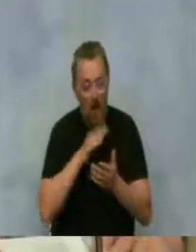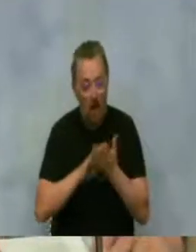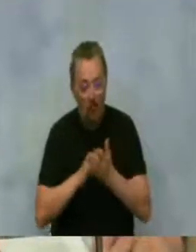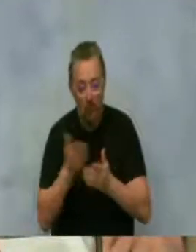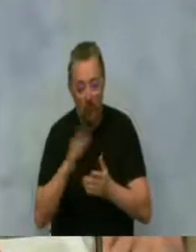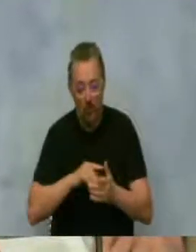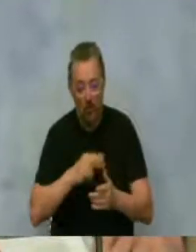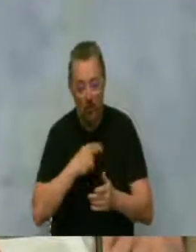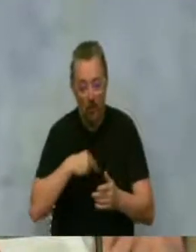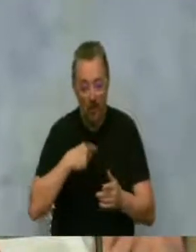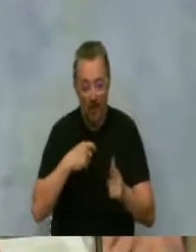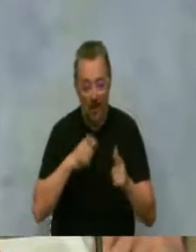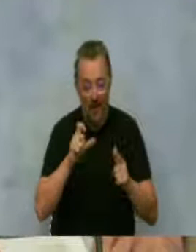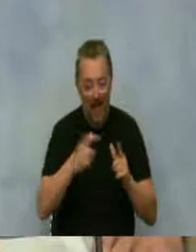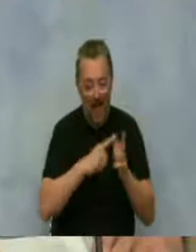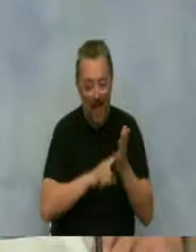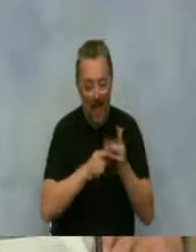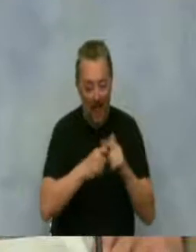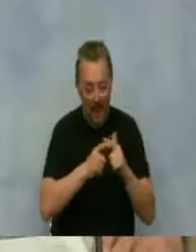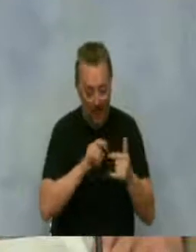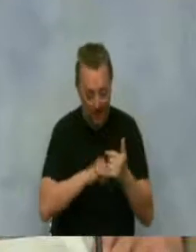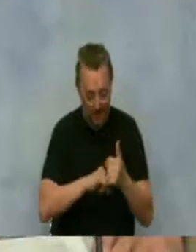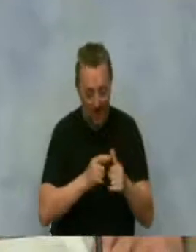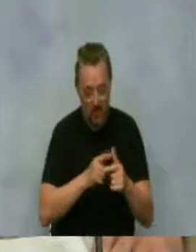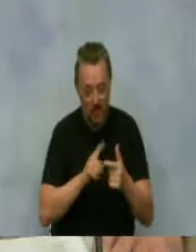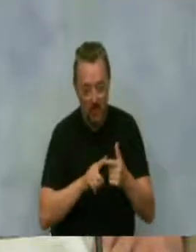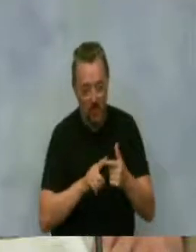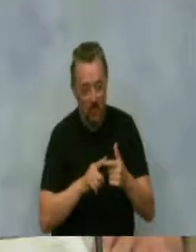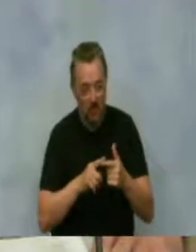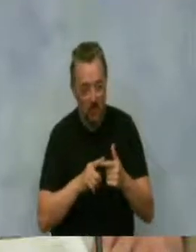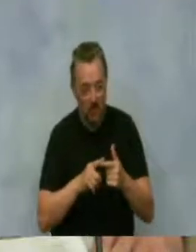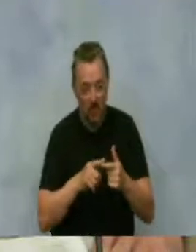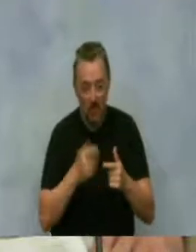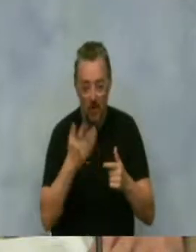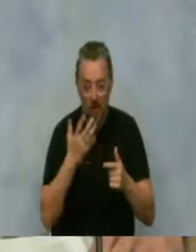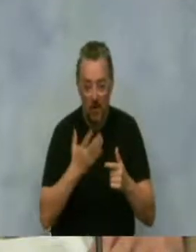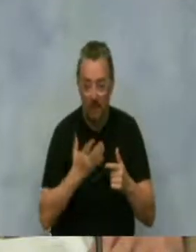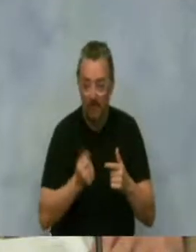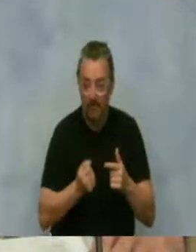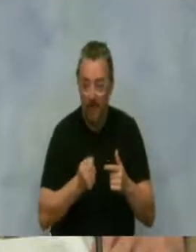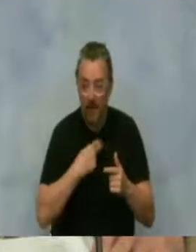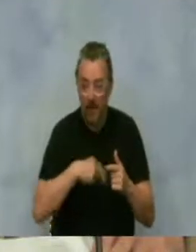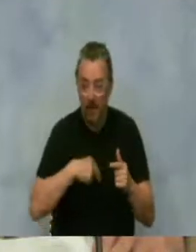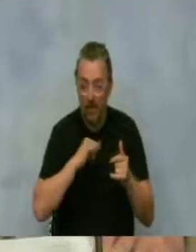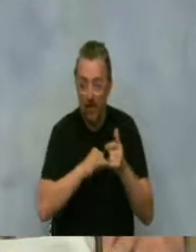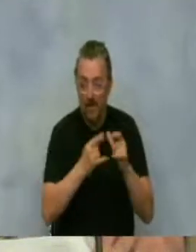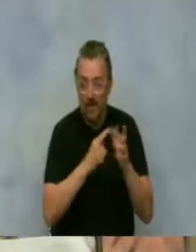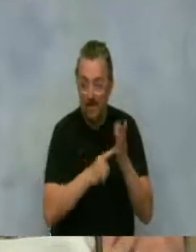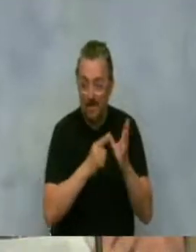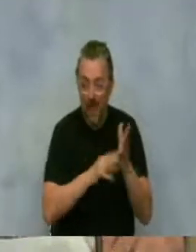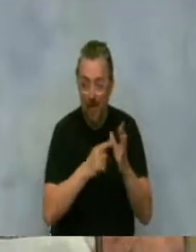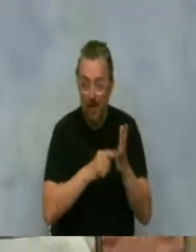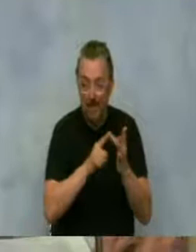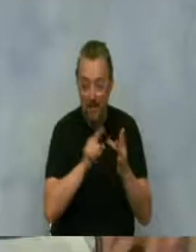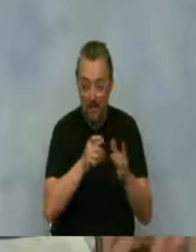from Councillor Kalikis, and do we have Councillor Salamati